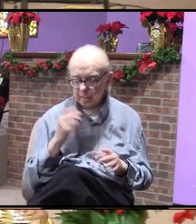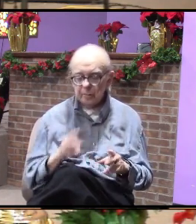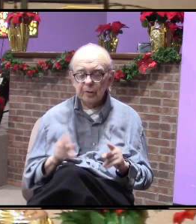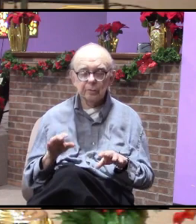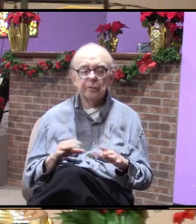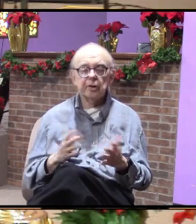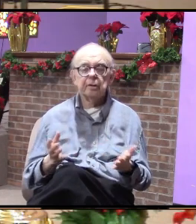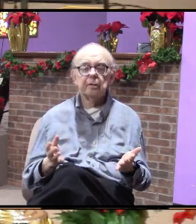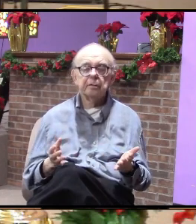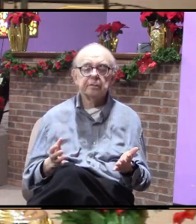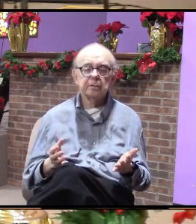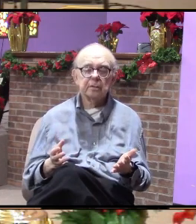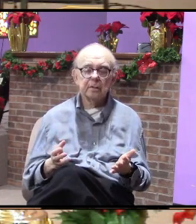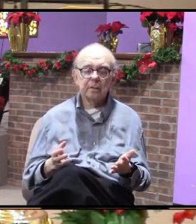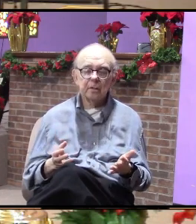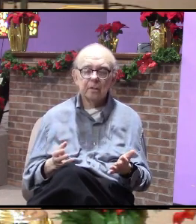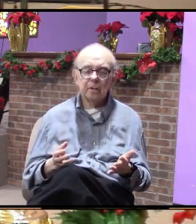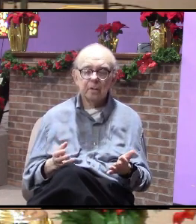do?